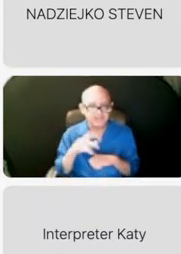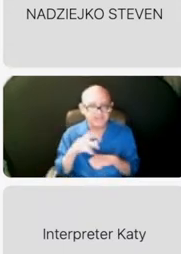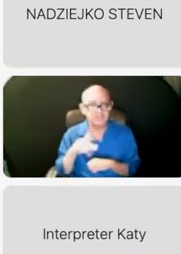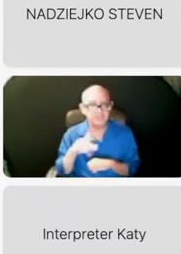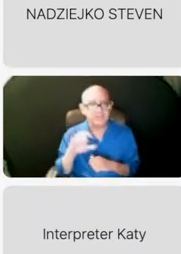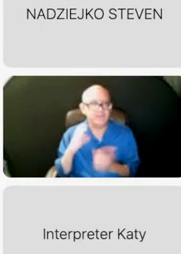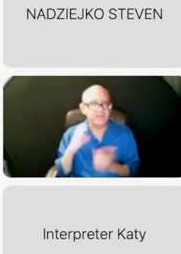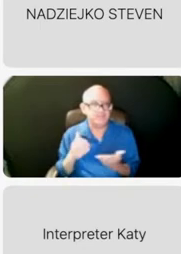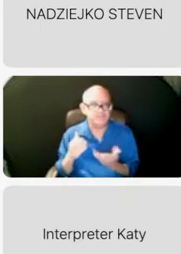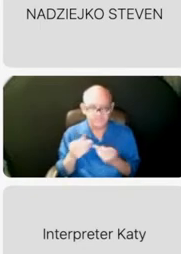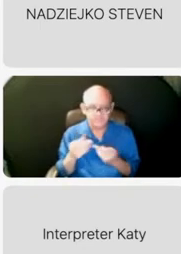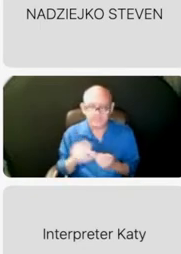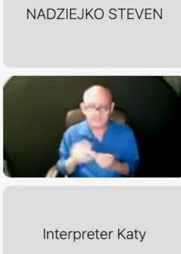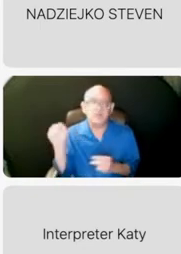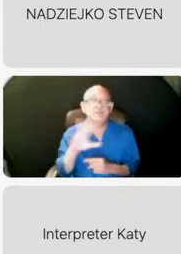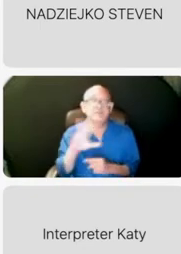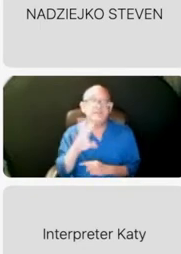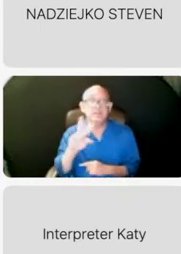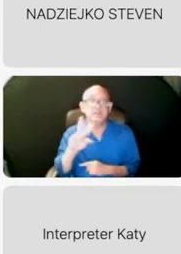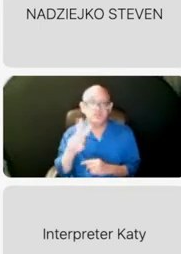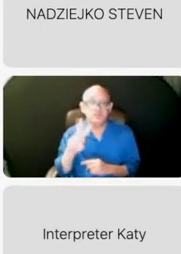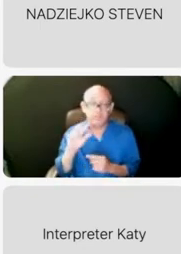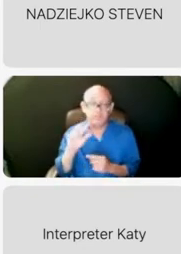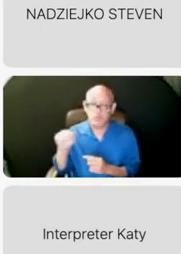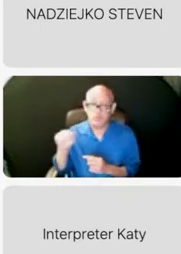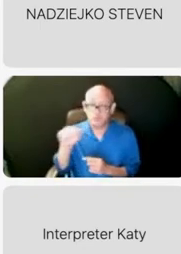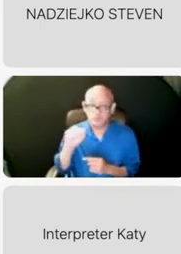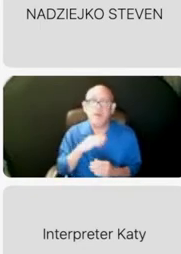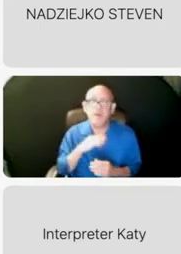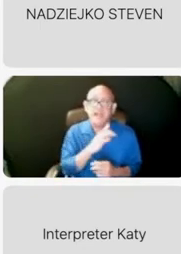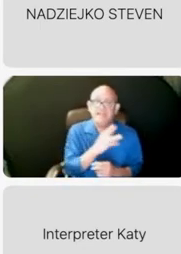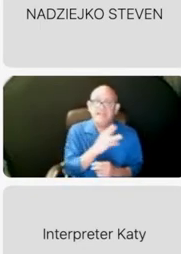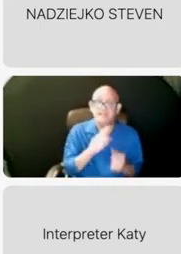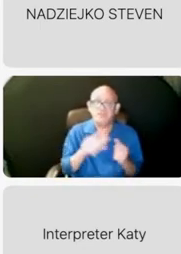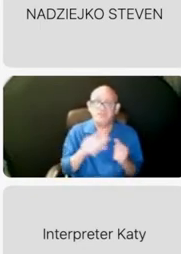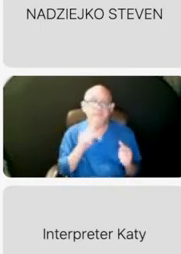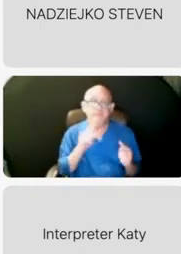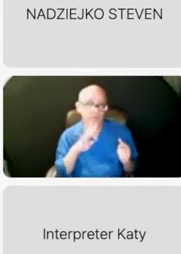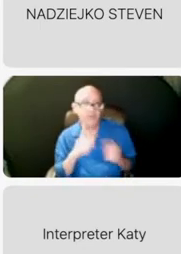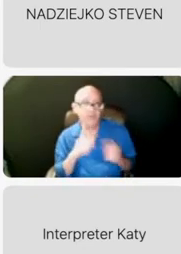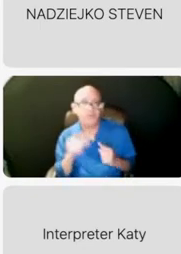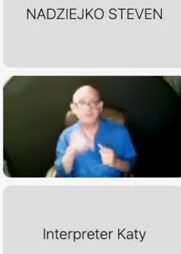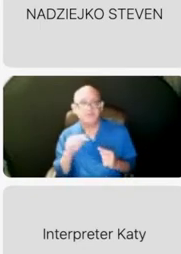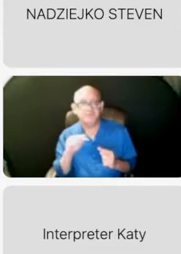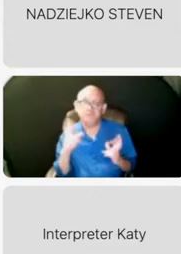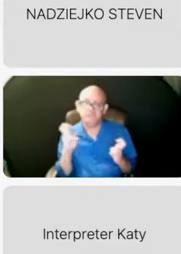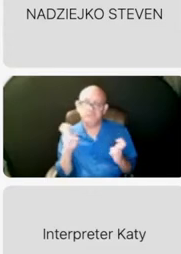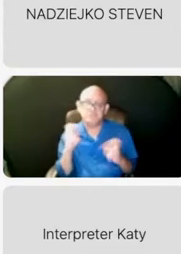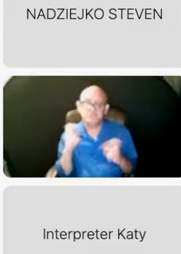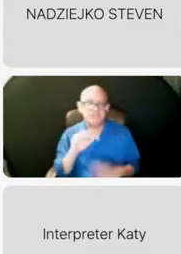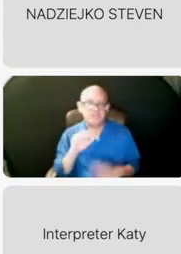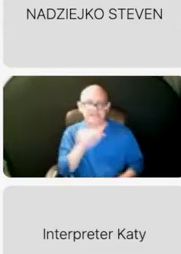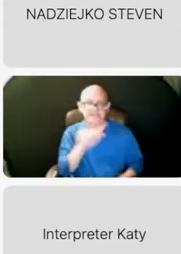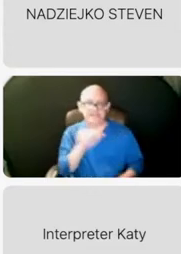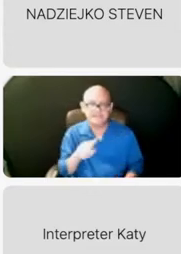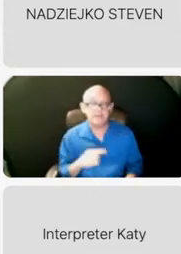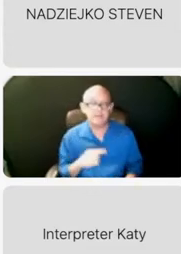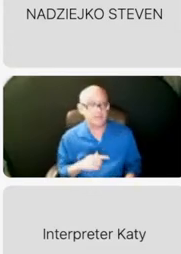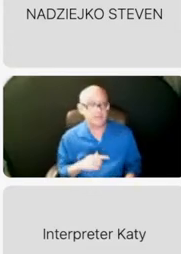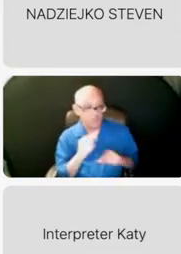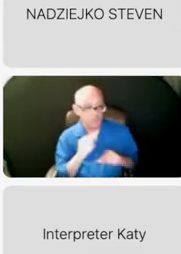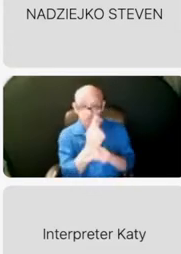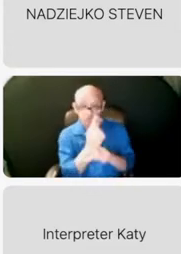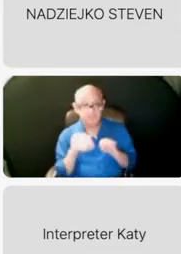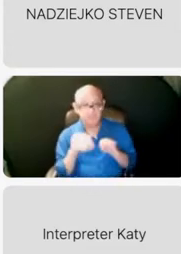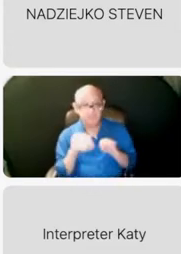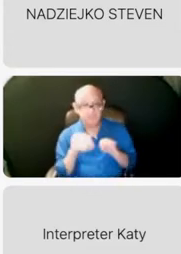adults are 18 to 24 years old which falls under the category of generation z the spread of germs is real respondents who are male and at